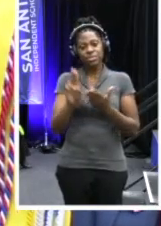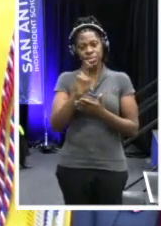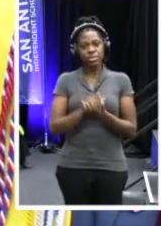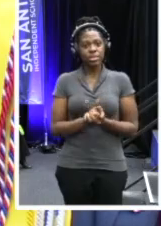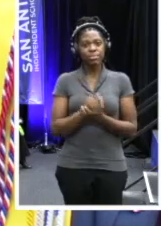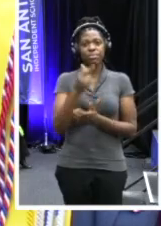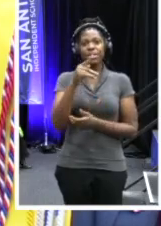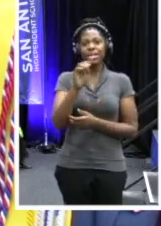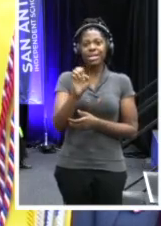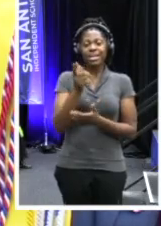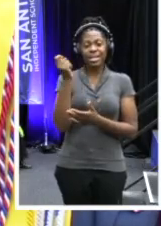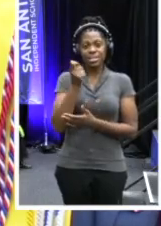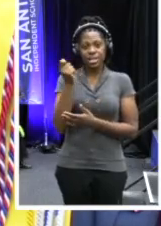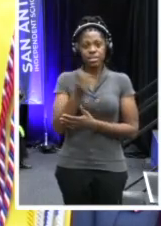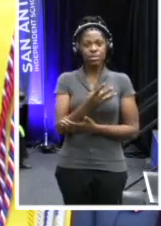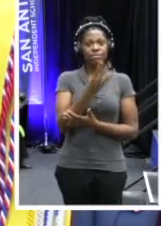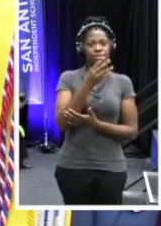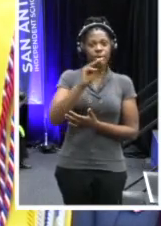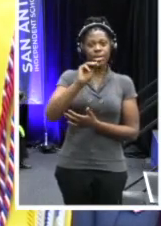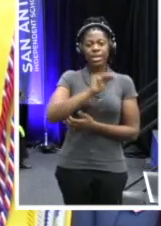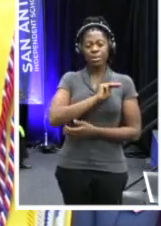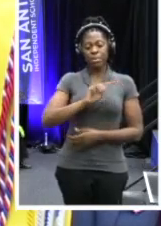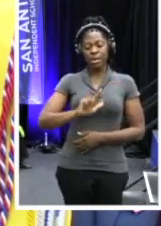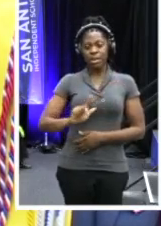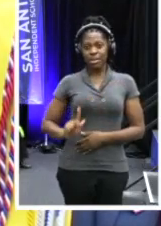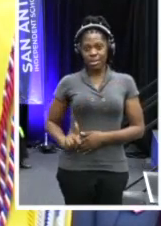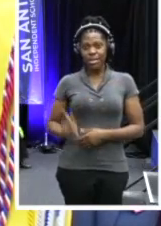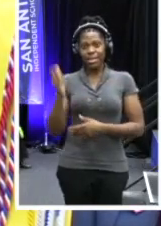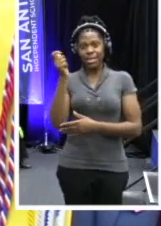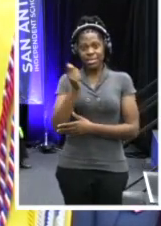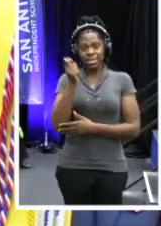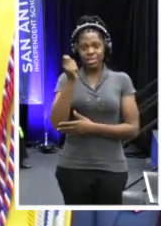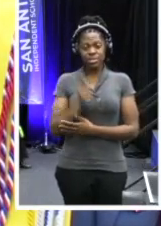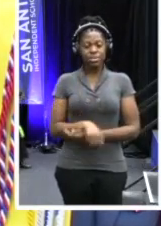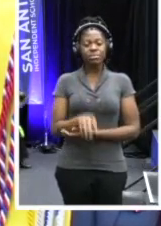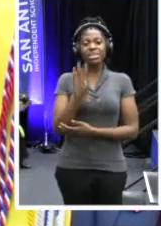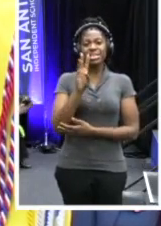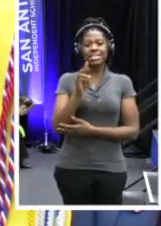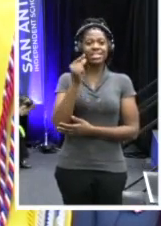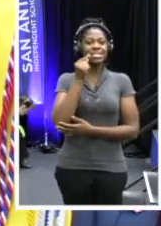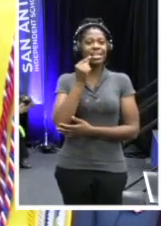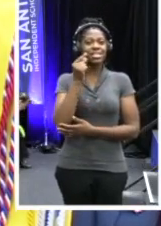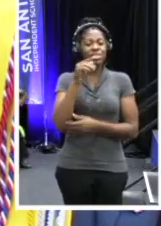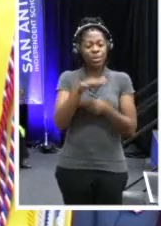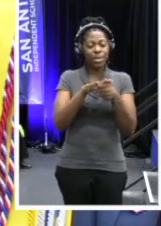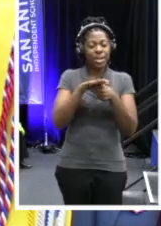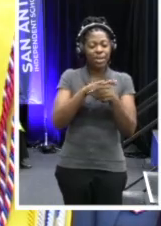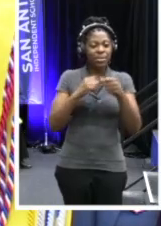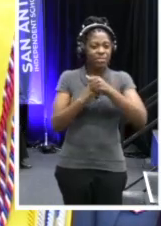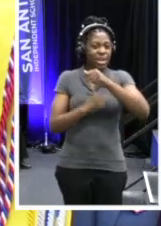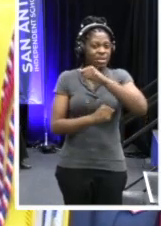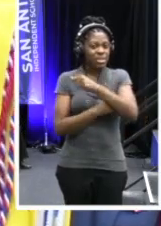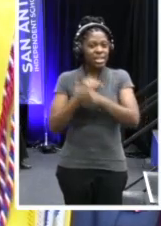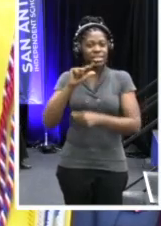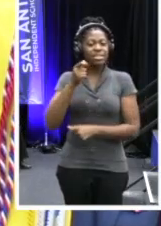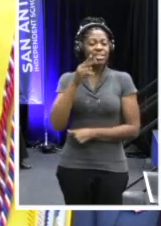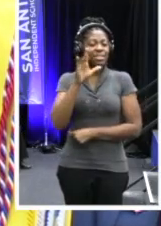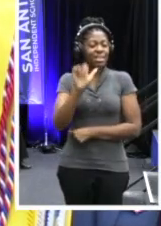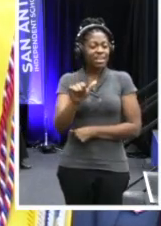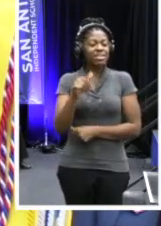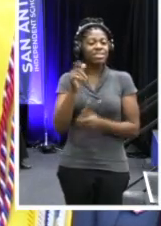Gates scholarship, four Martin Luther King Jr. scholars, six San Antonio Area Foundation Legacy